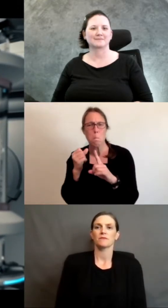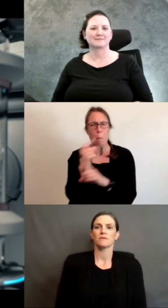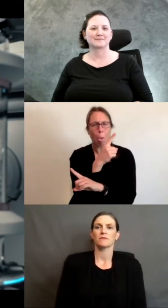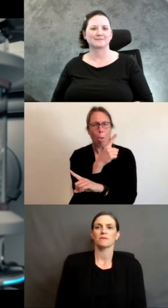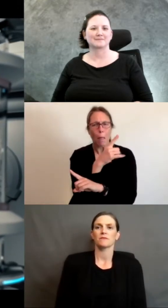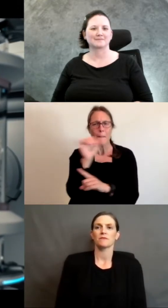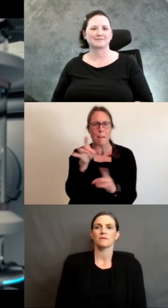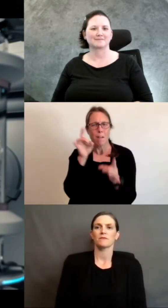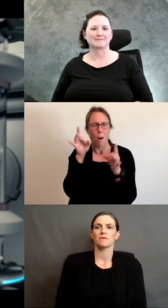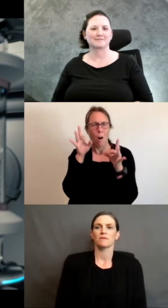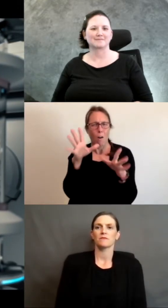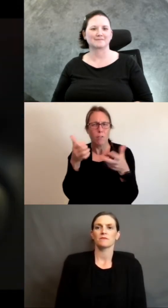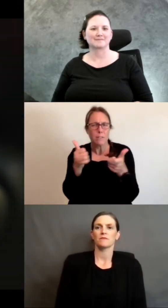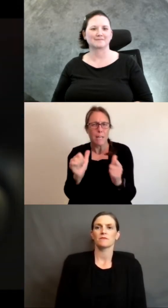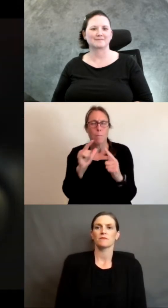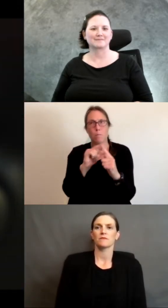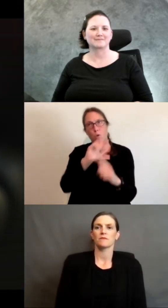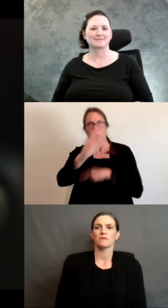universal access.